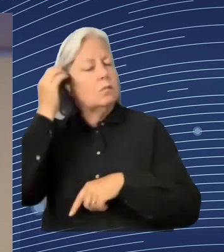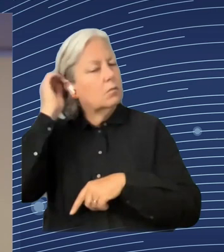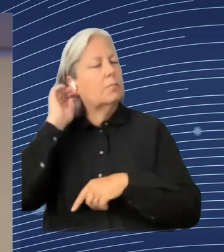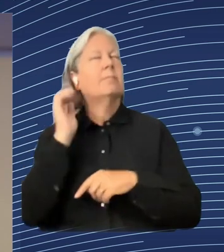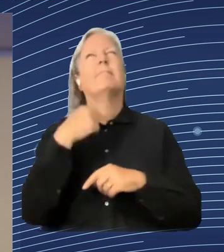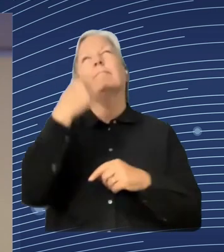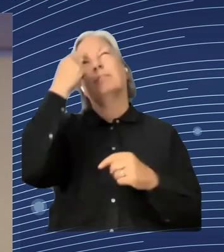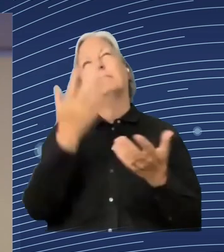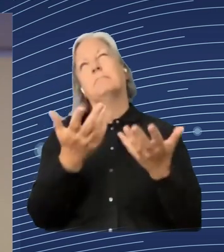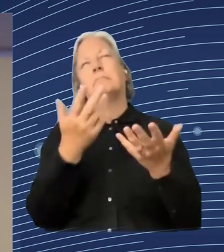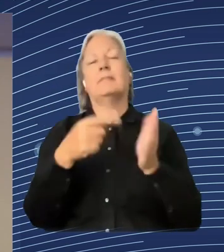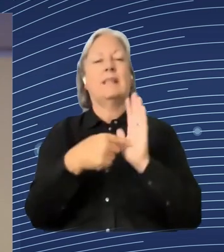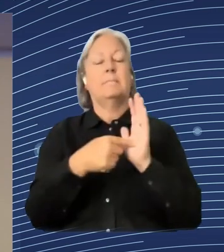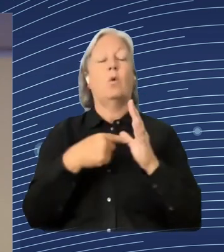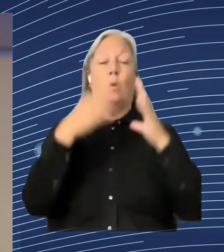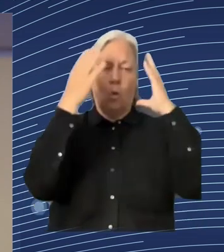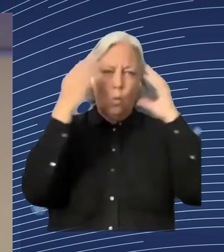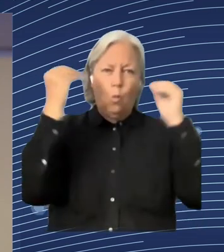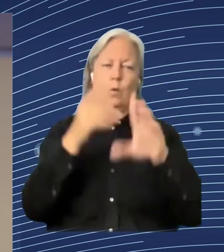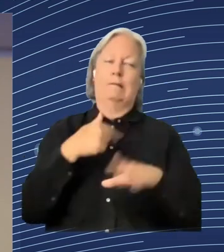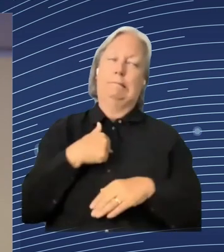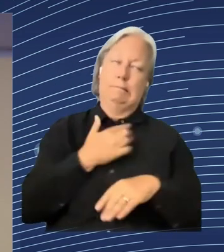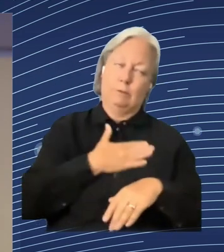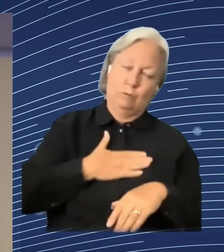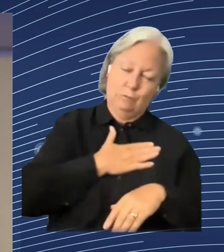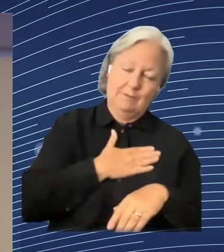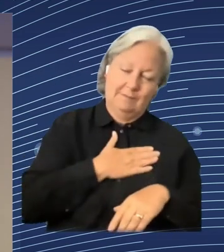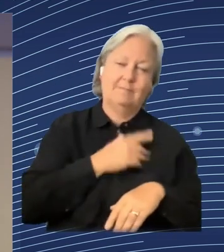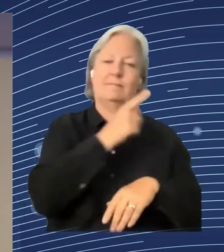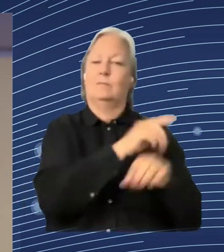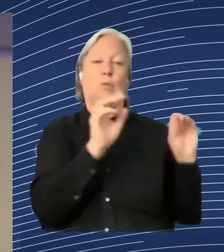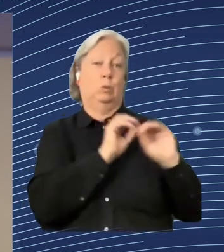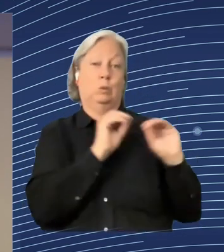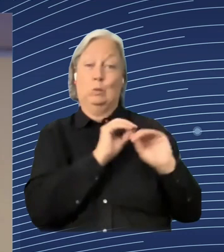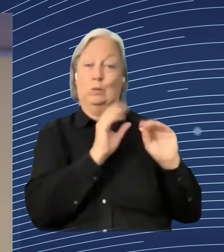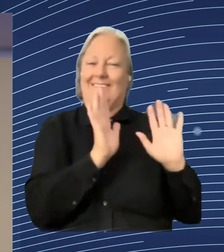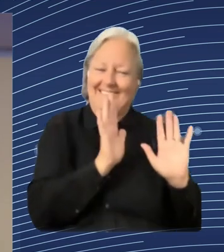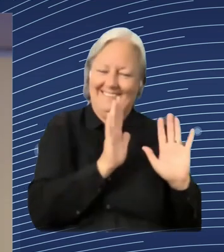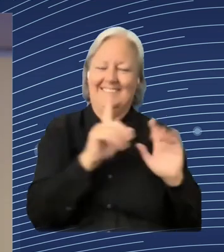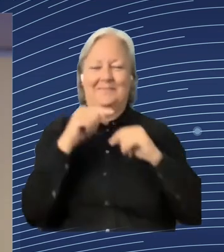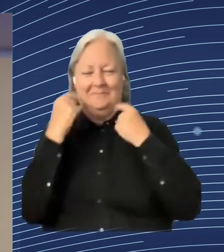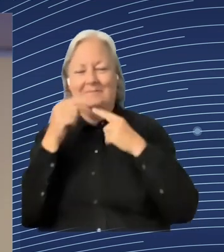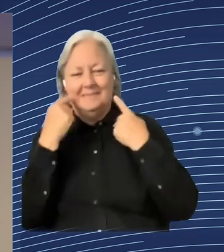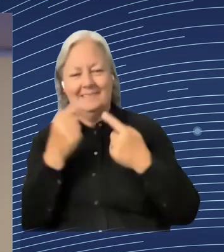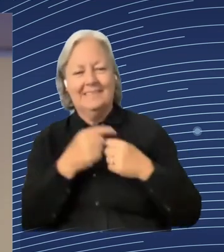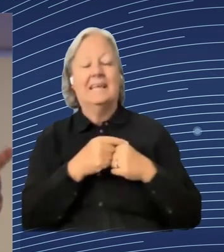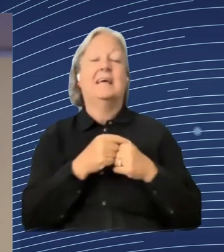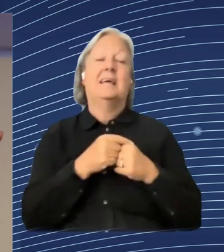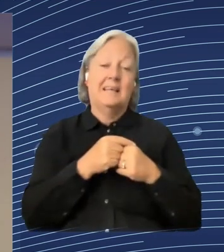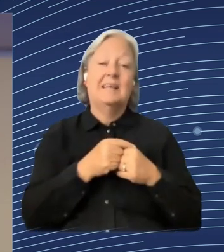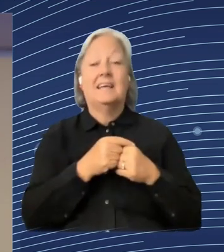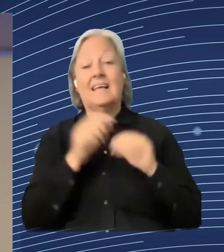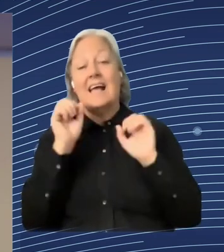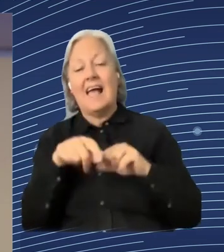with Holland, sorry, they don't have this. And that means sometimes it's very challenging to